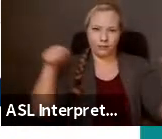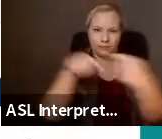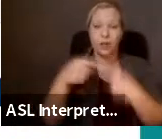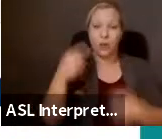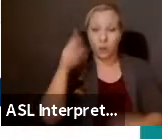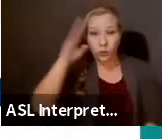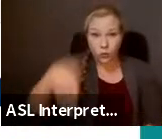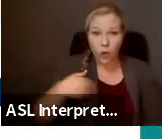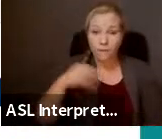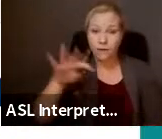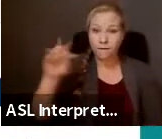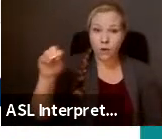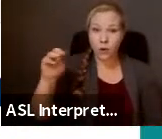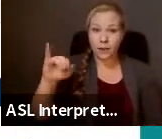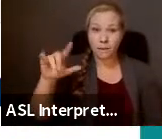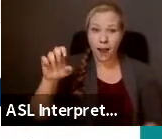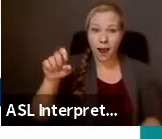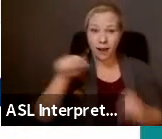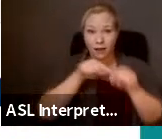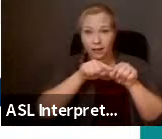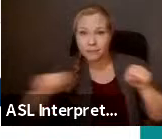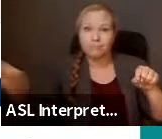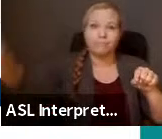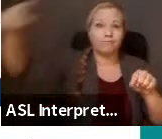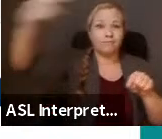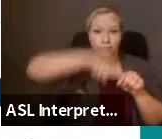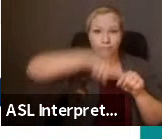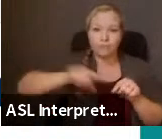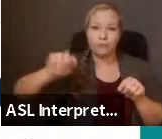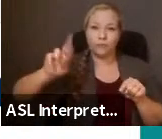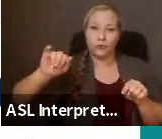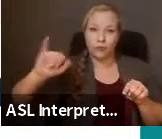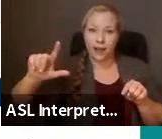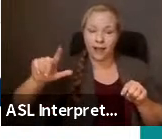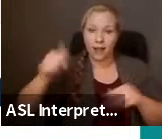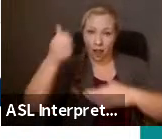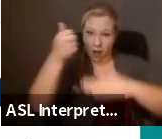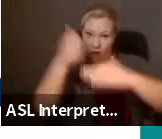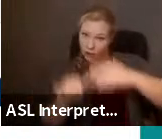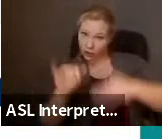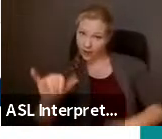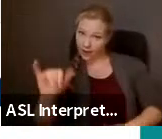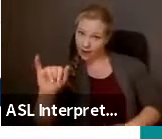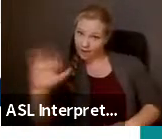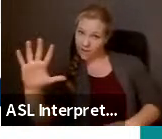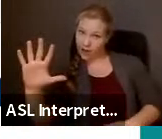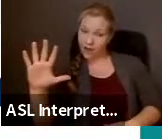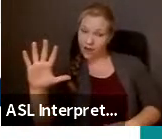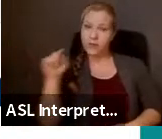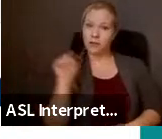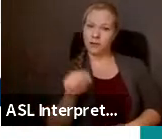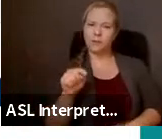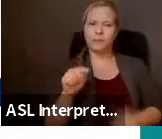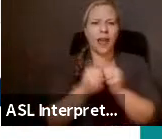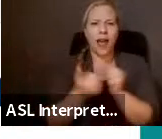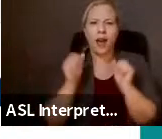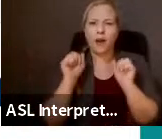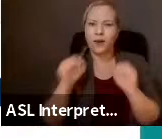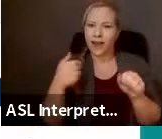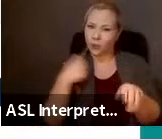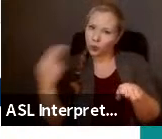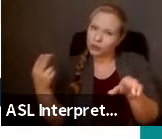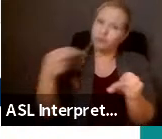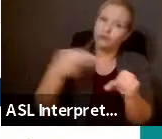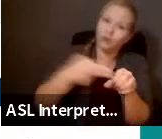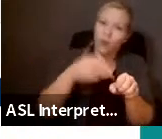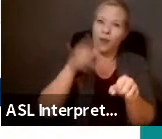Drive path, crosses through this area under I-5. How do we tie into that, right? That is a regional trail. That